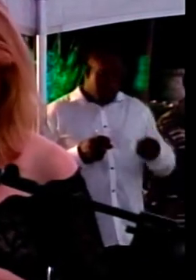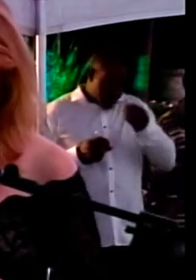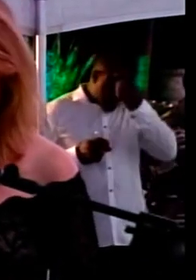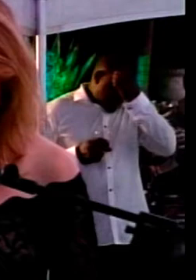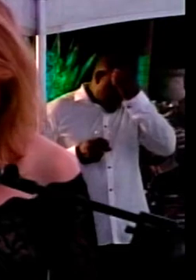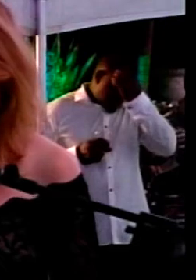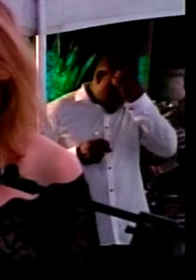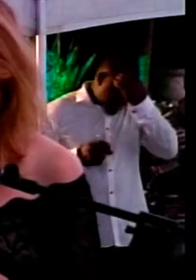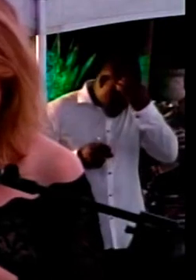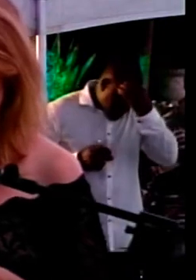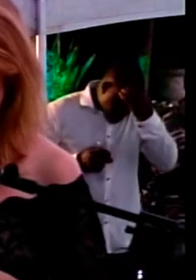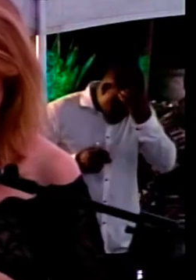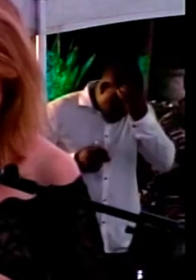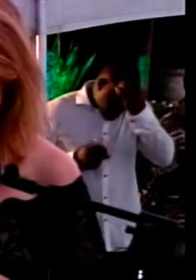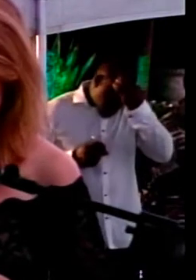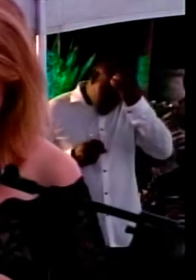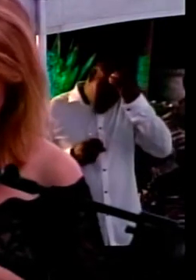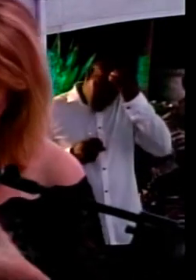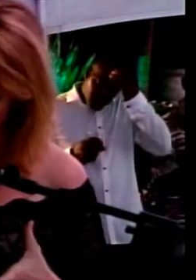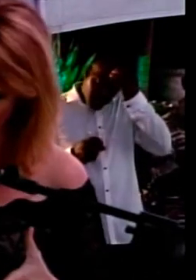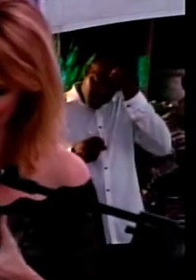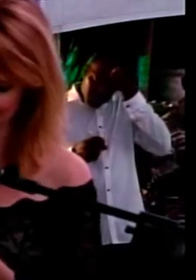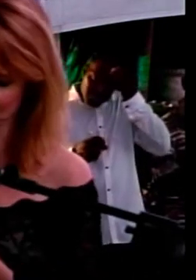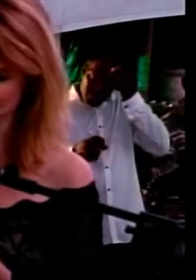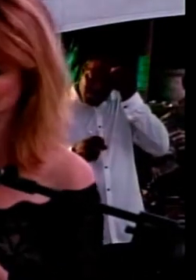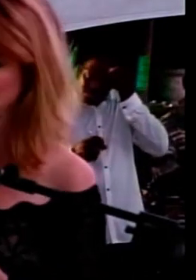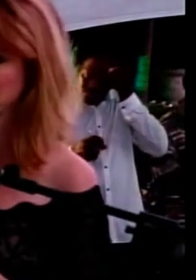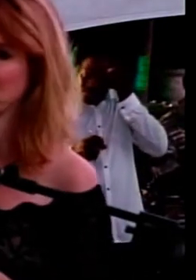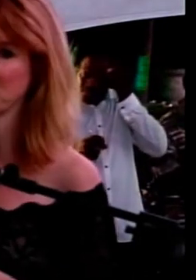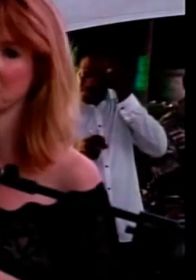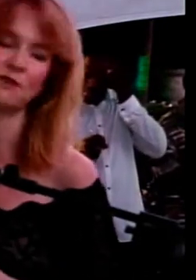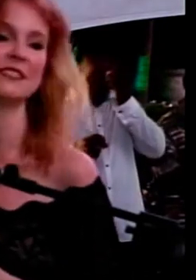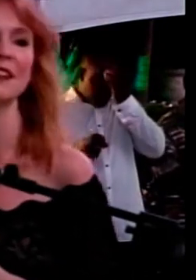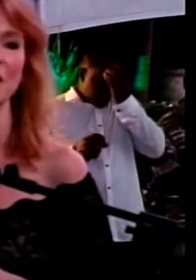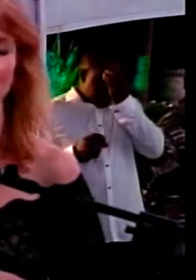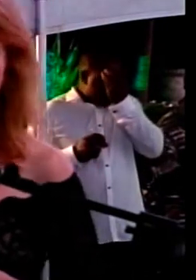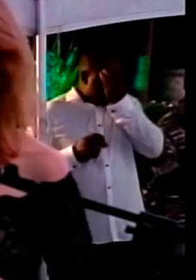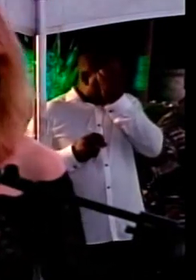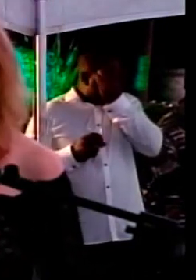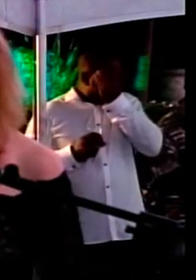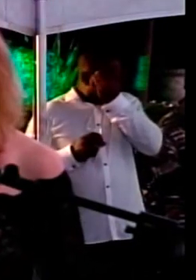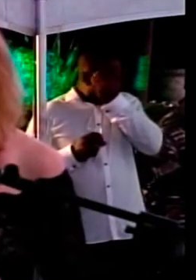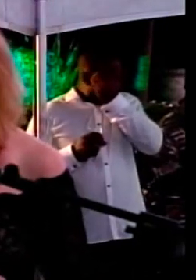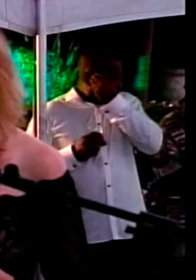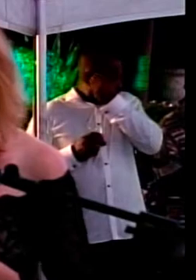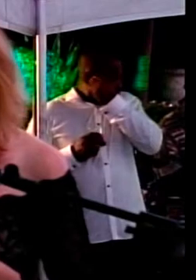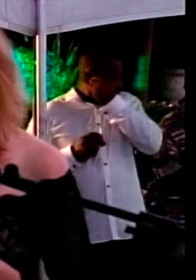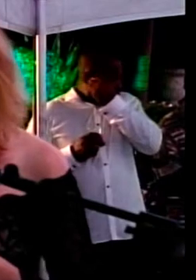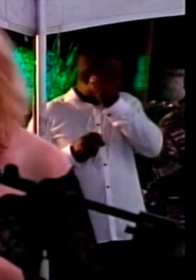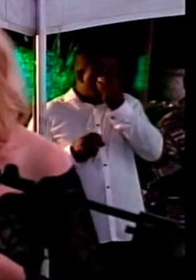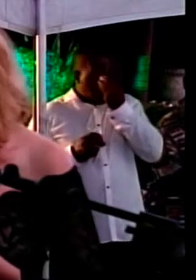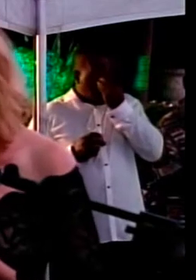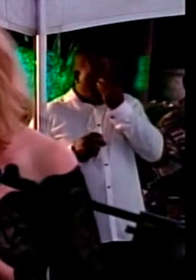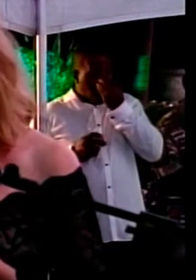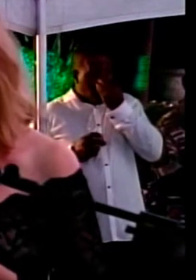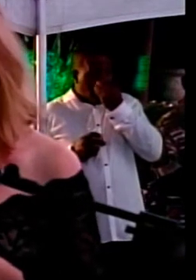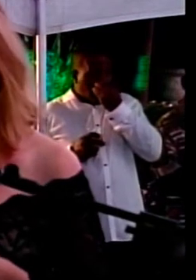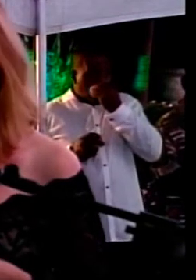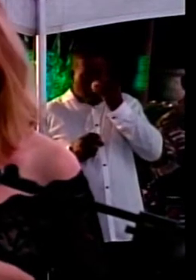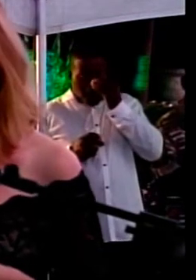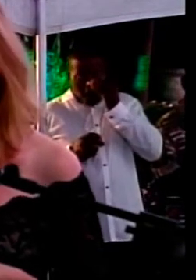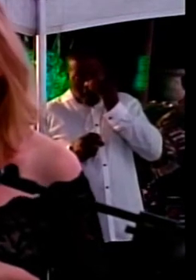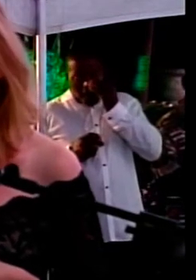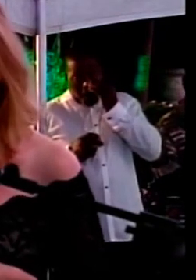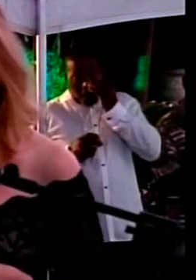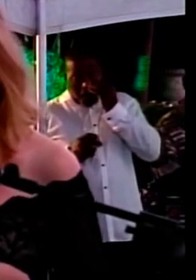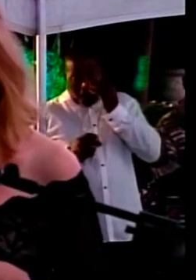Caribbean and of the UK. Not here in Barbados, but something I'm very proud of is the first visit to Grenada